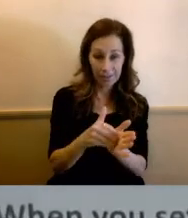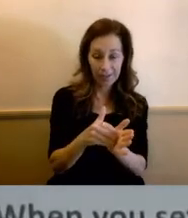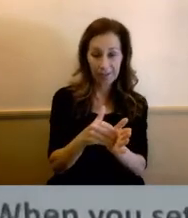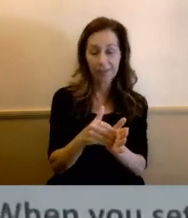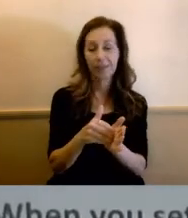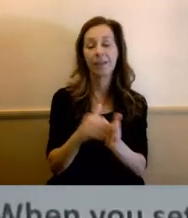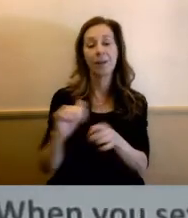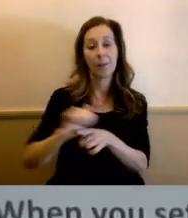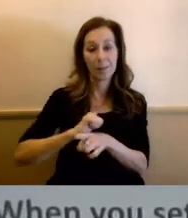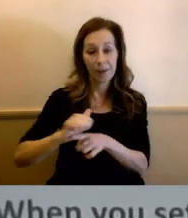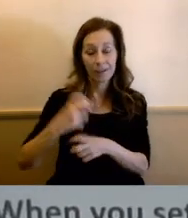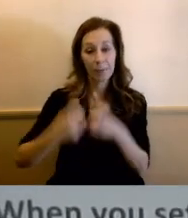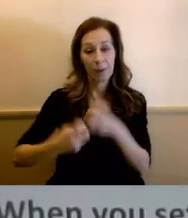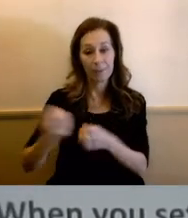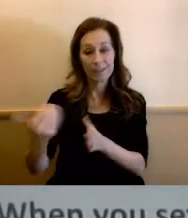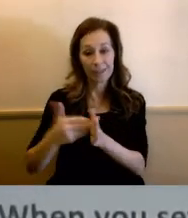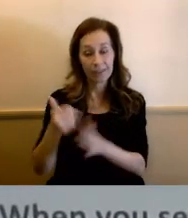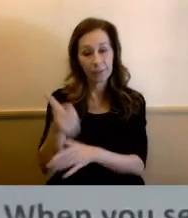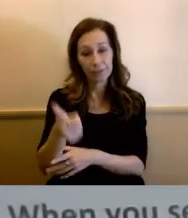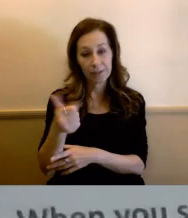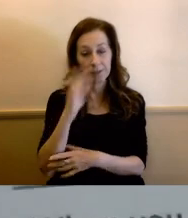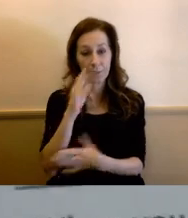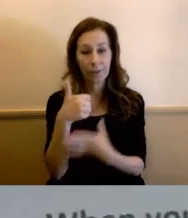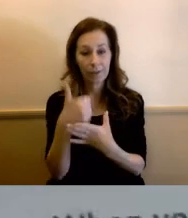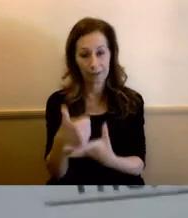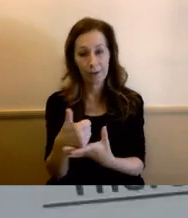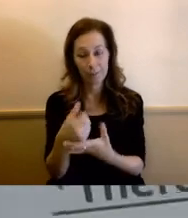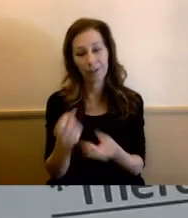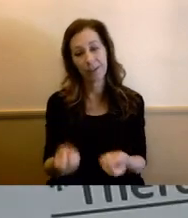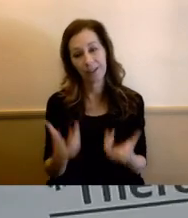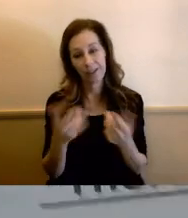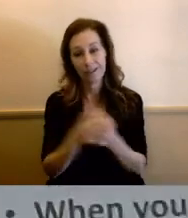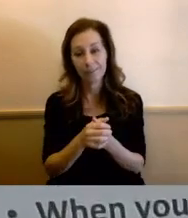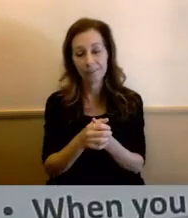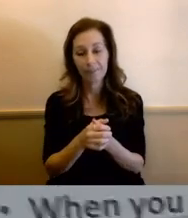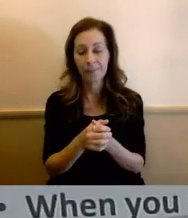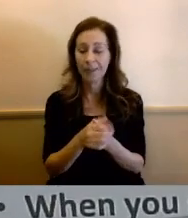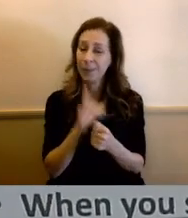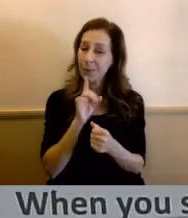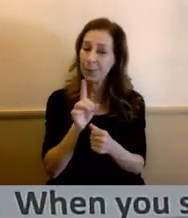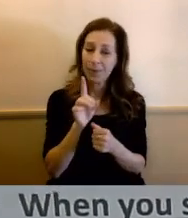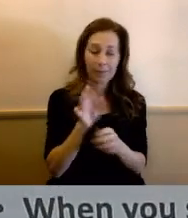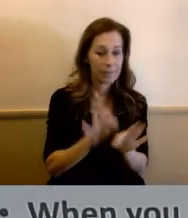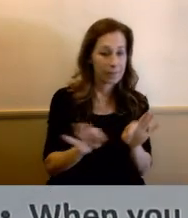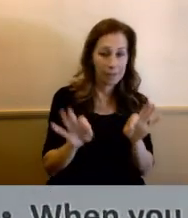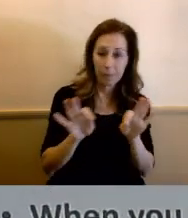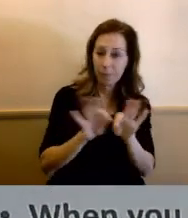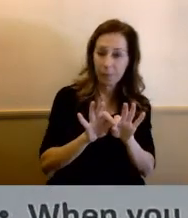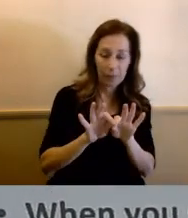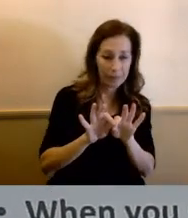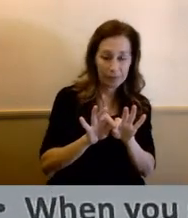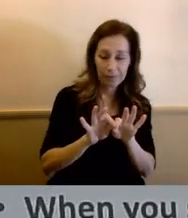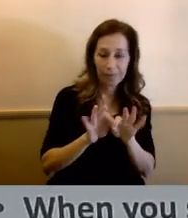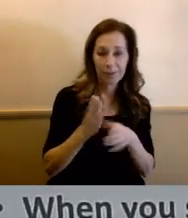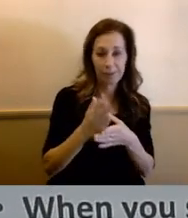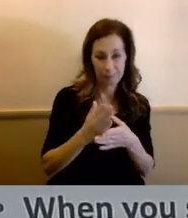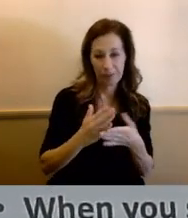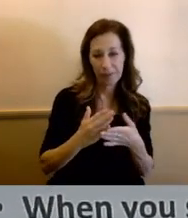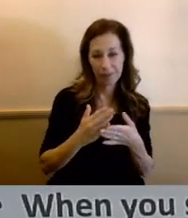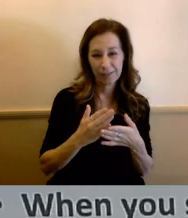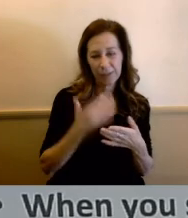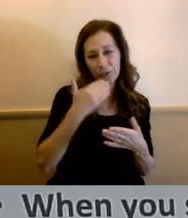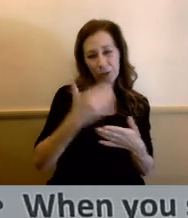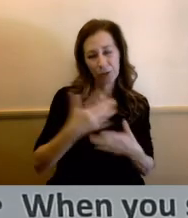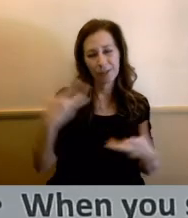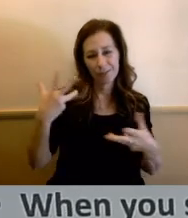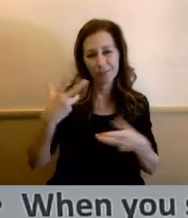own. That will help out a lot. And this is a huge part of, it's a good summation of 8th grade